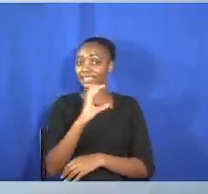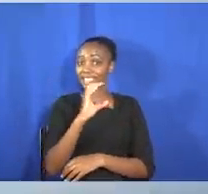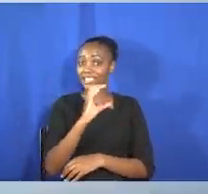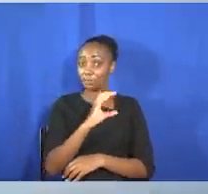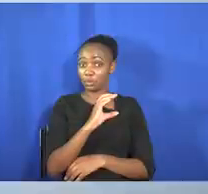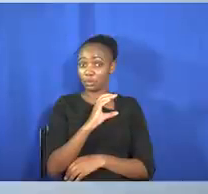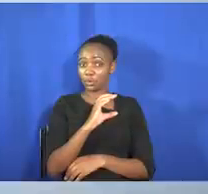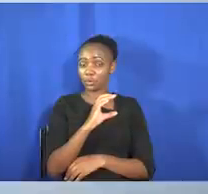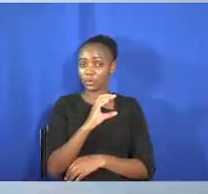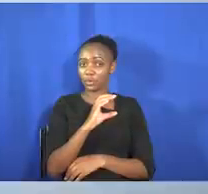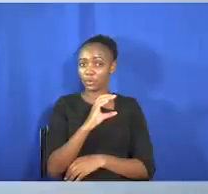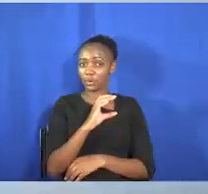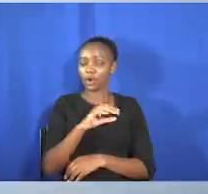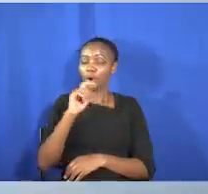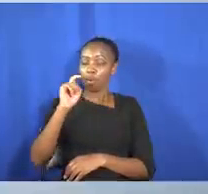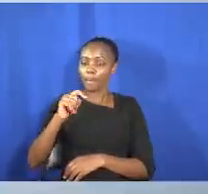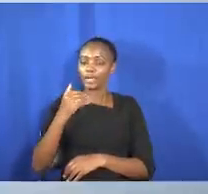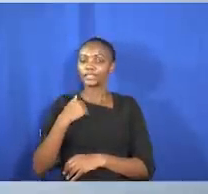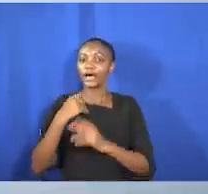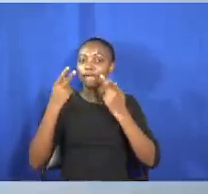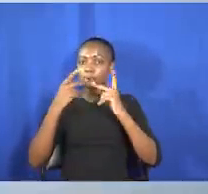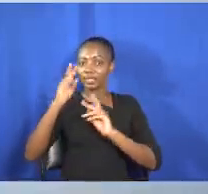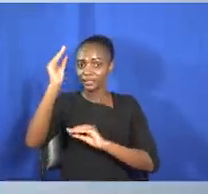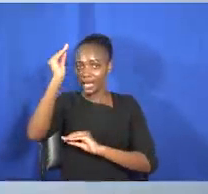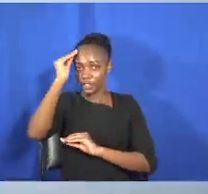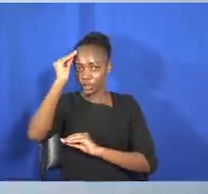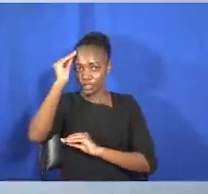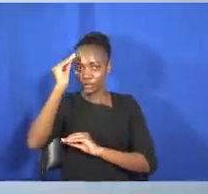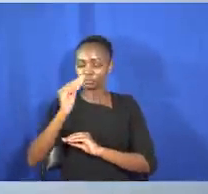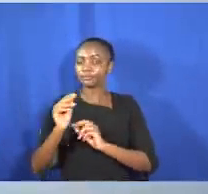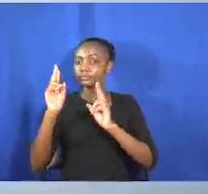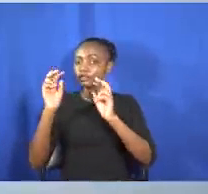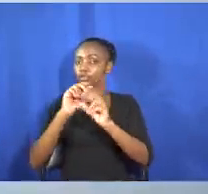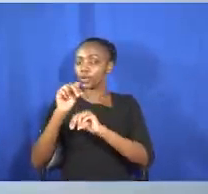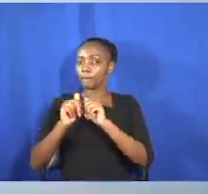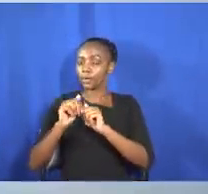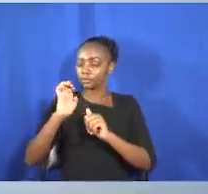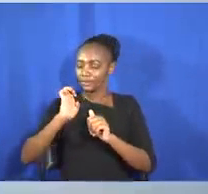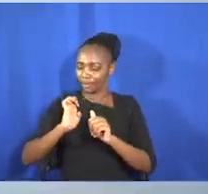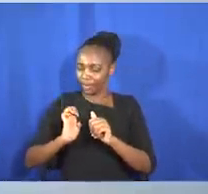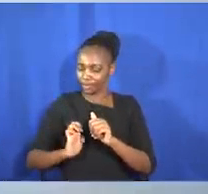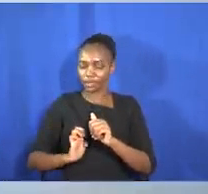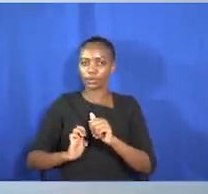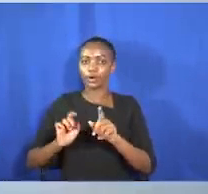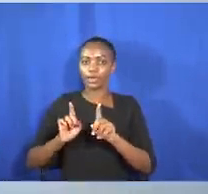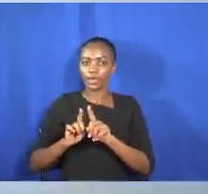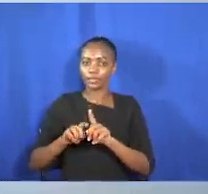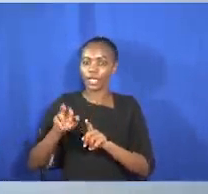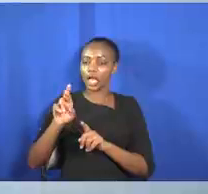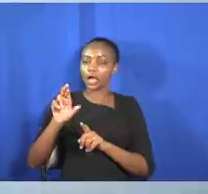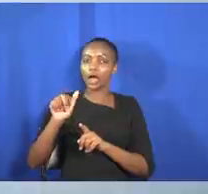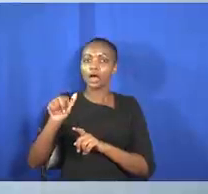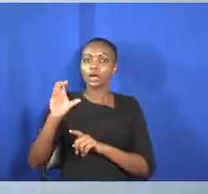is citizenship. We need to have peace education within the curriculum, the issue of integrity, ethical and